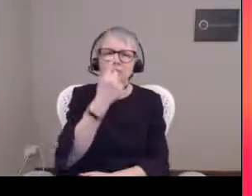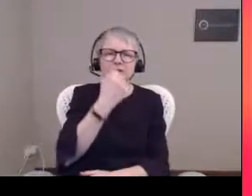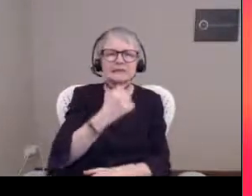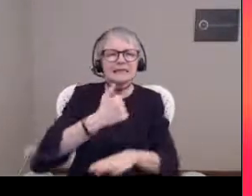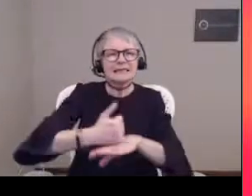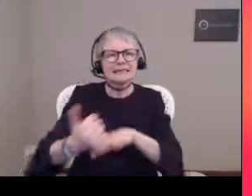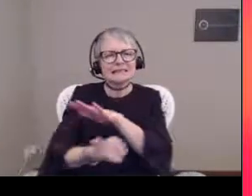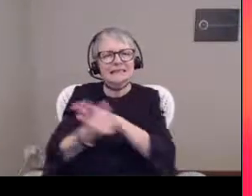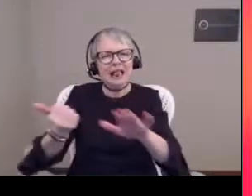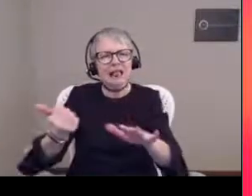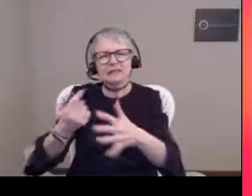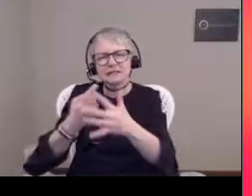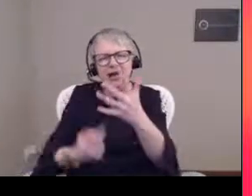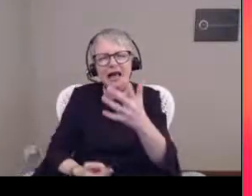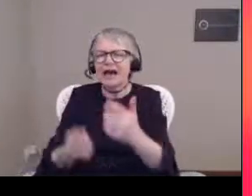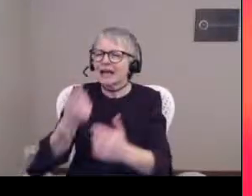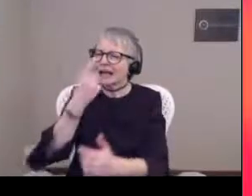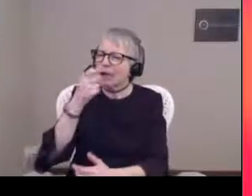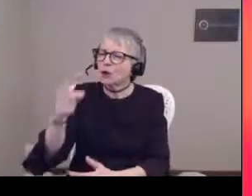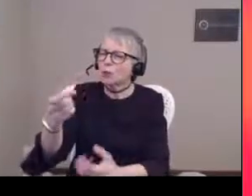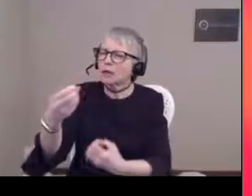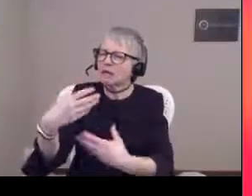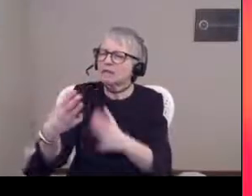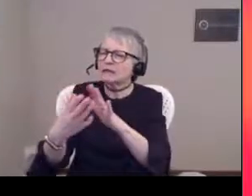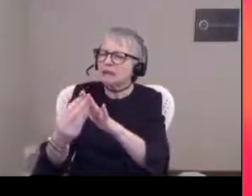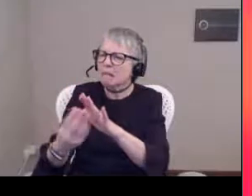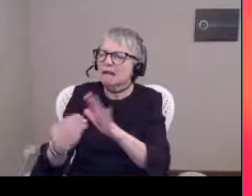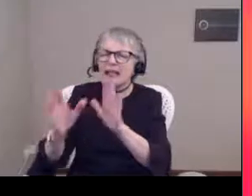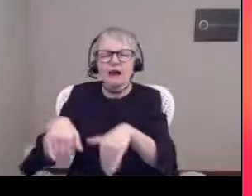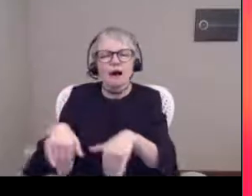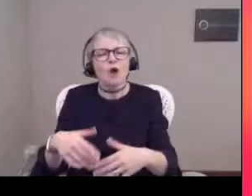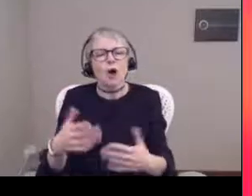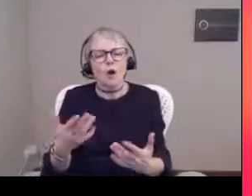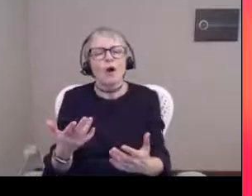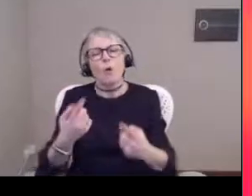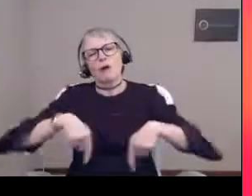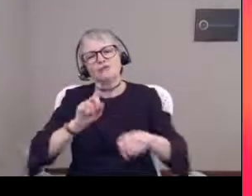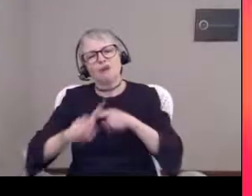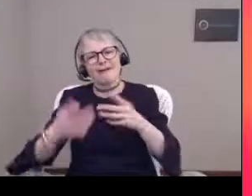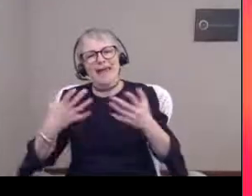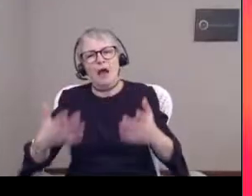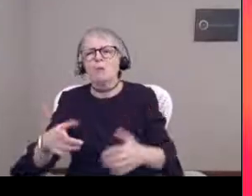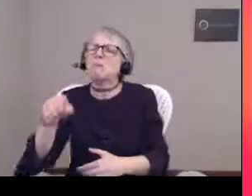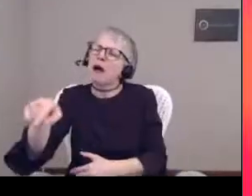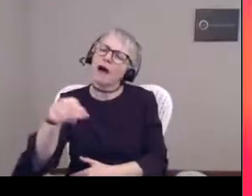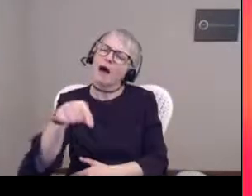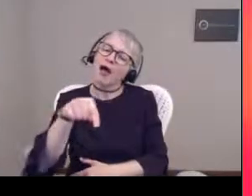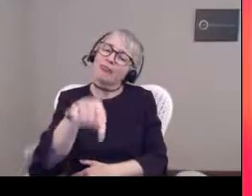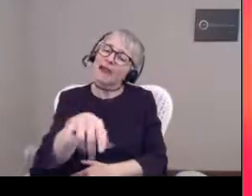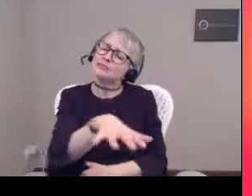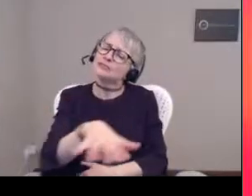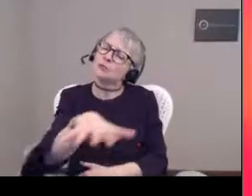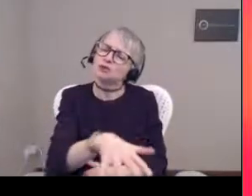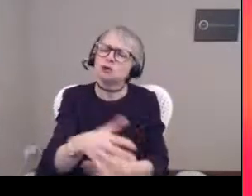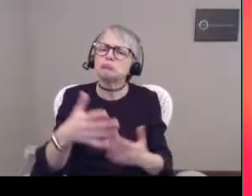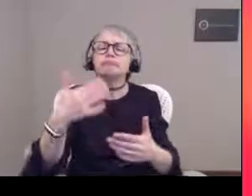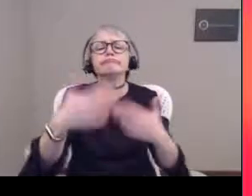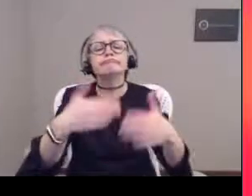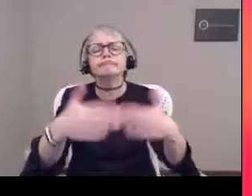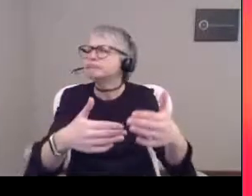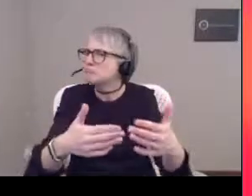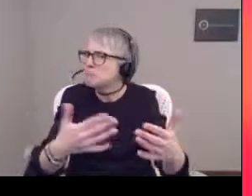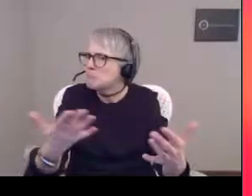we're trying to move it much more into scenario-led focused questions. So what would you do in situations? The idea being that if you may not have